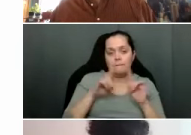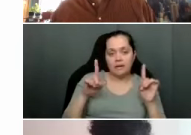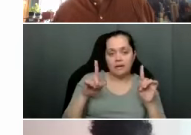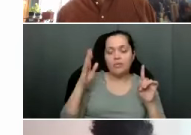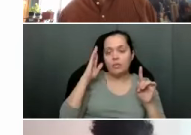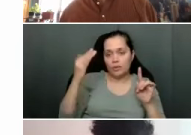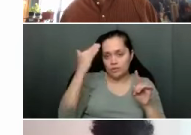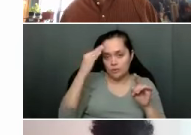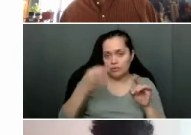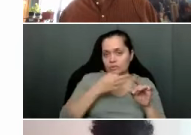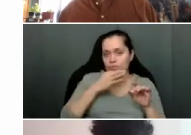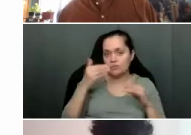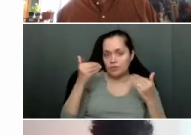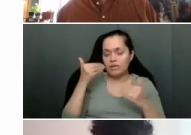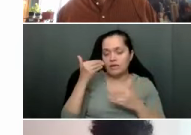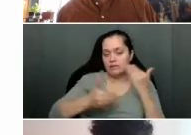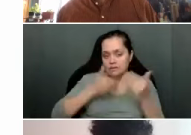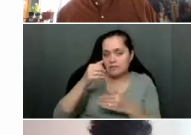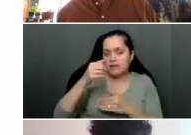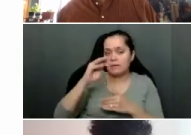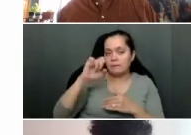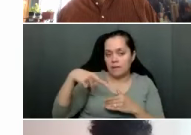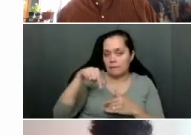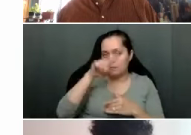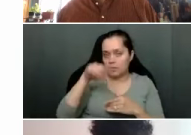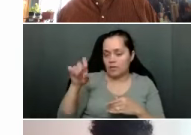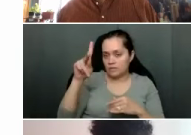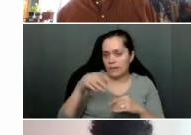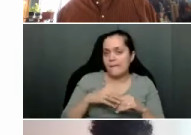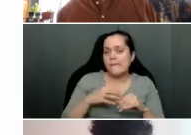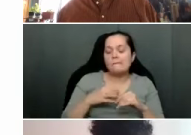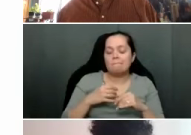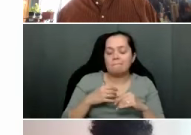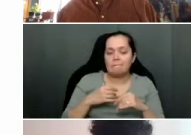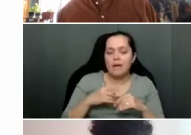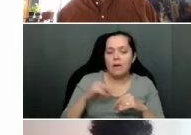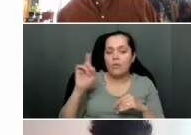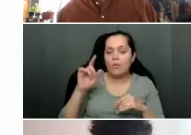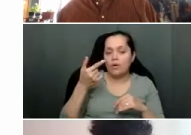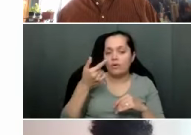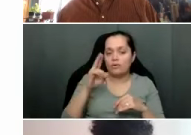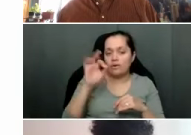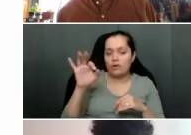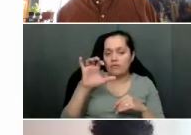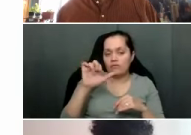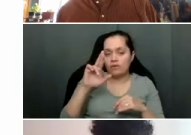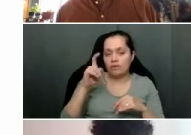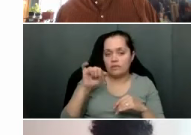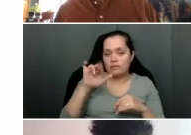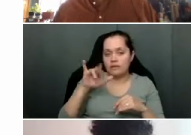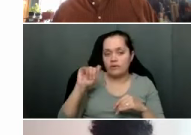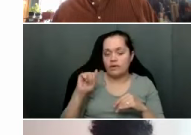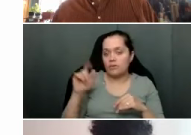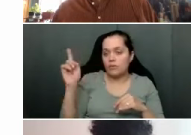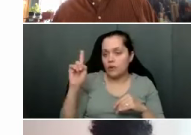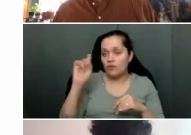know as we do map quizzes, first one on the Pacific realm. Where is the Gulf of Carpentaria? Well,